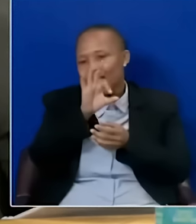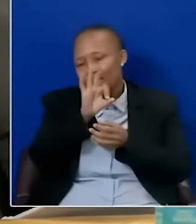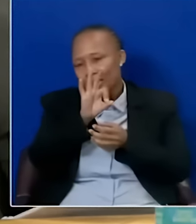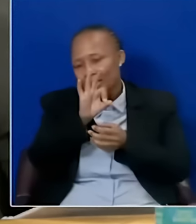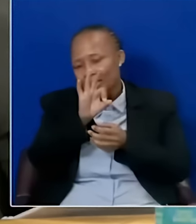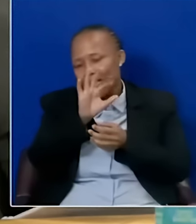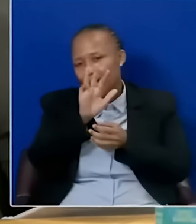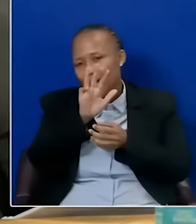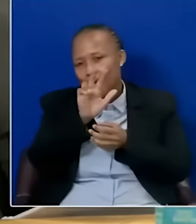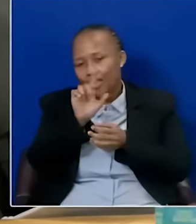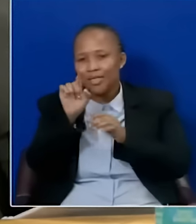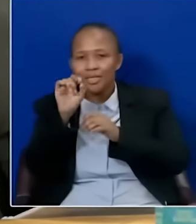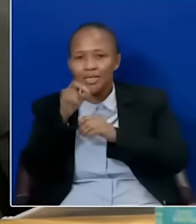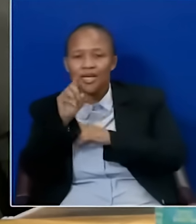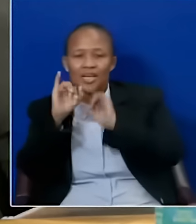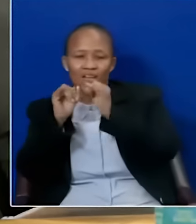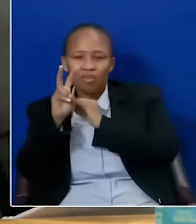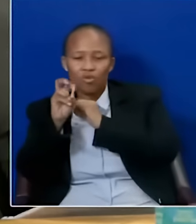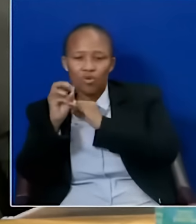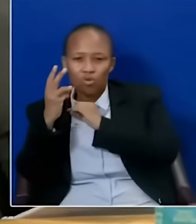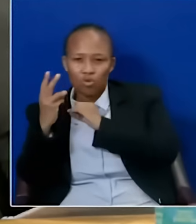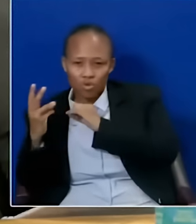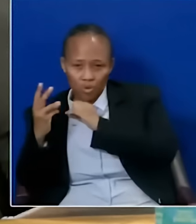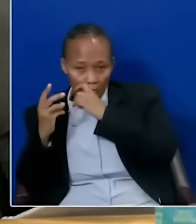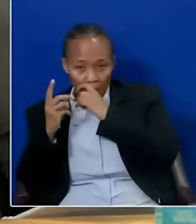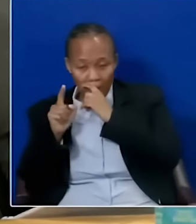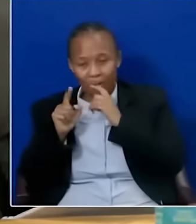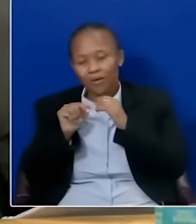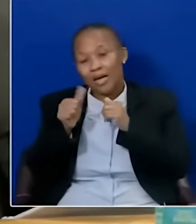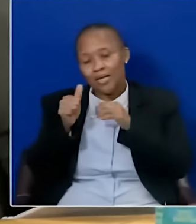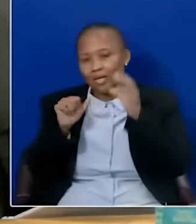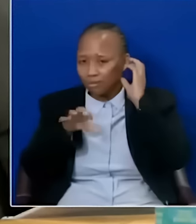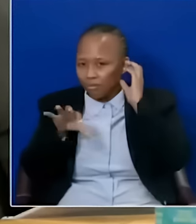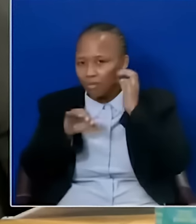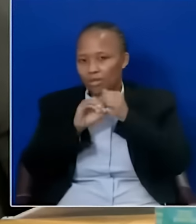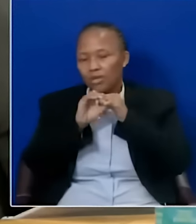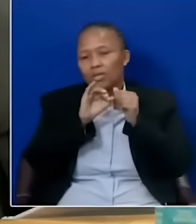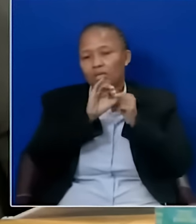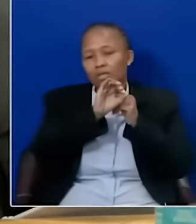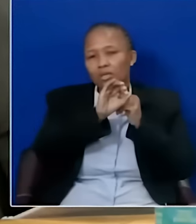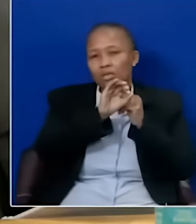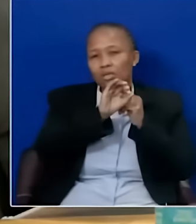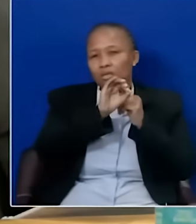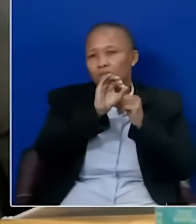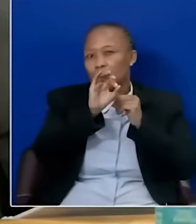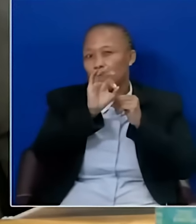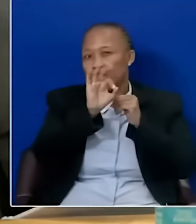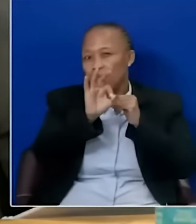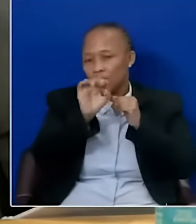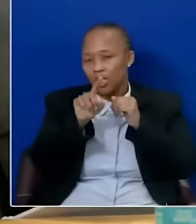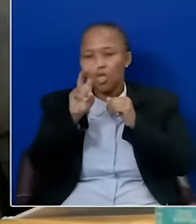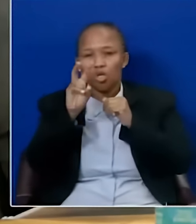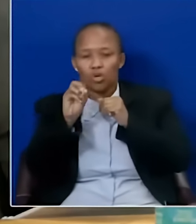murder of DJ Vintos was Orlando case 220 of 3 of 22. And the murder of Jonga Don